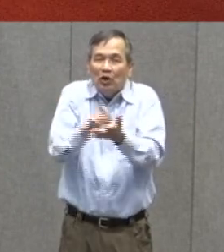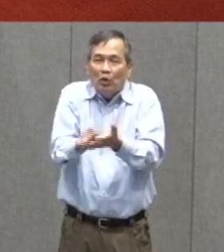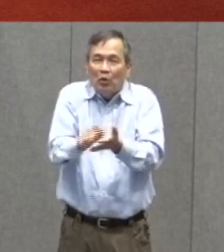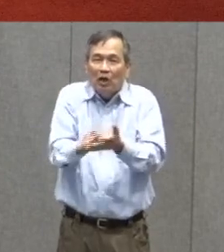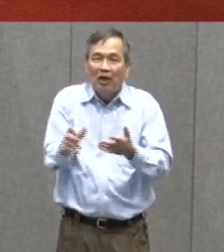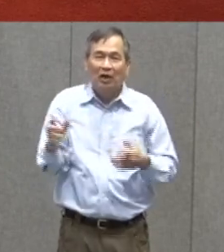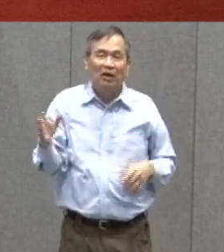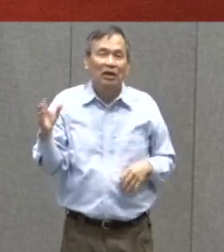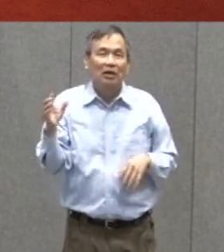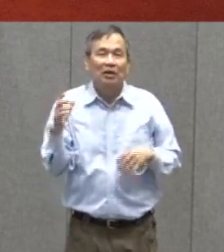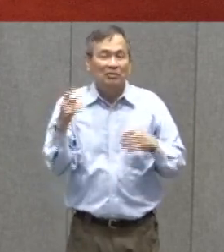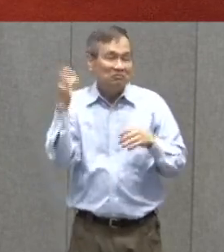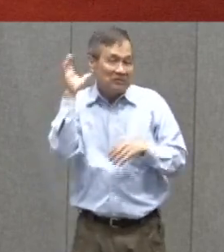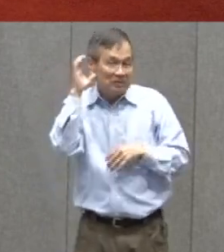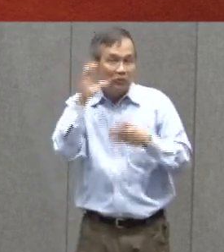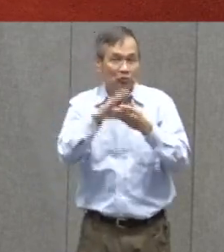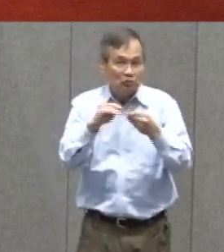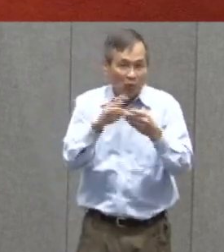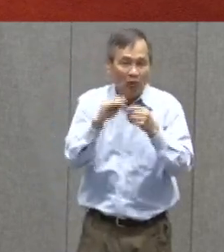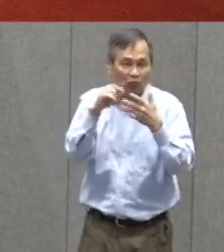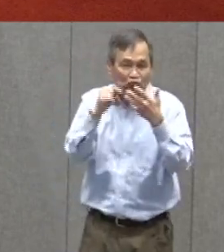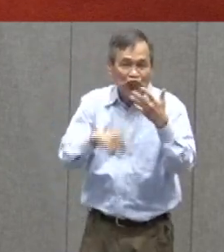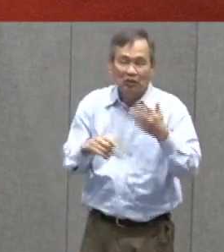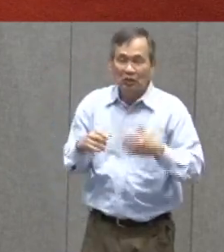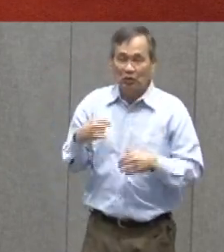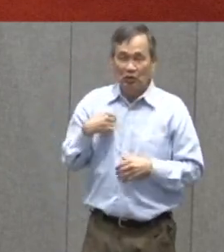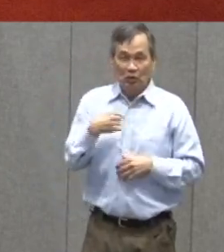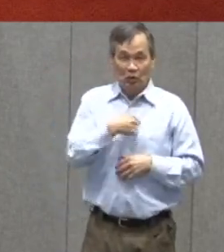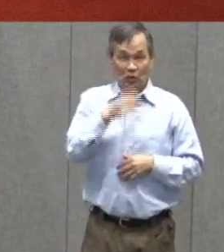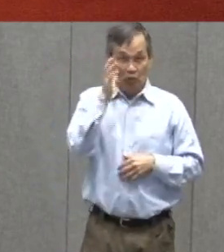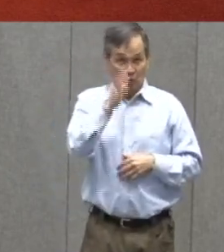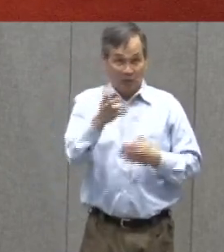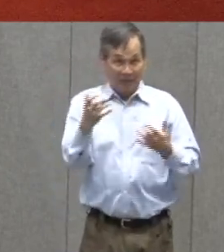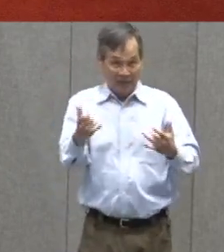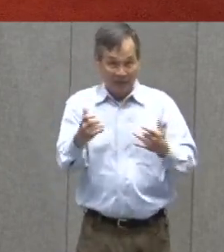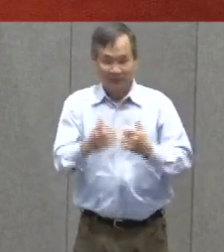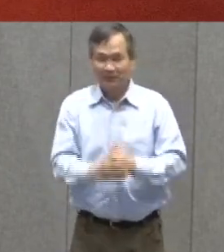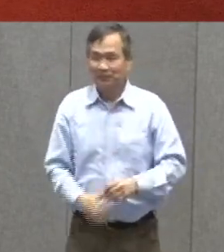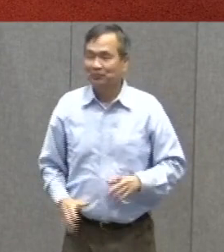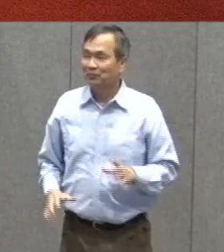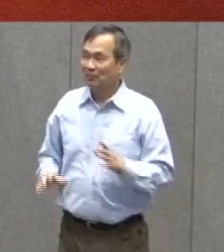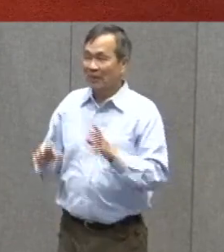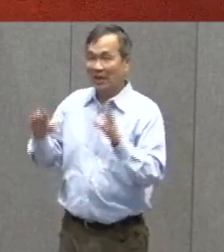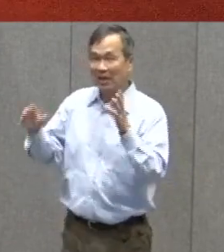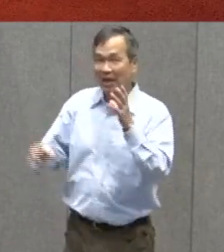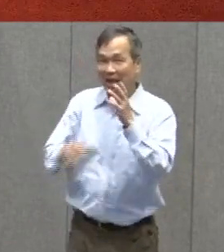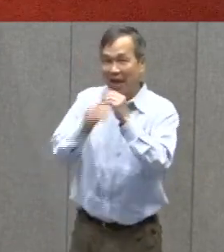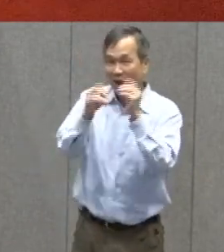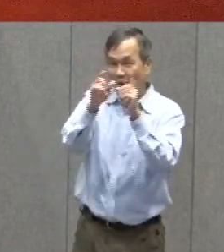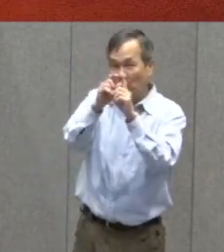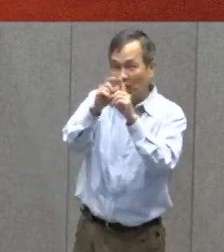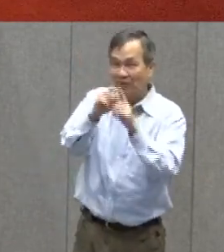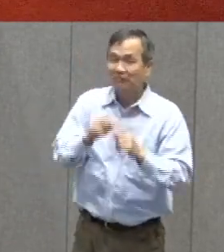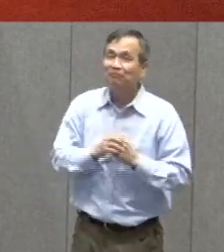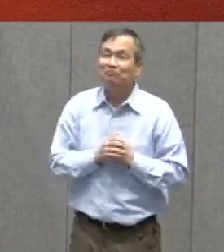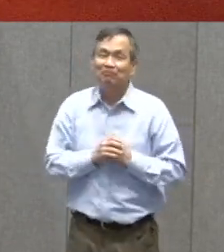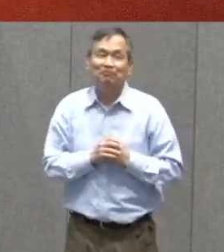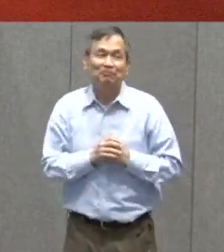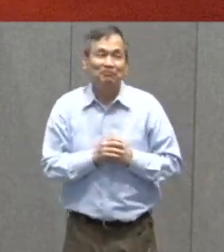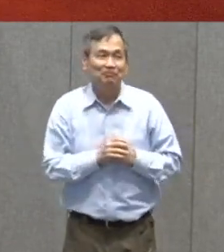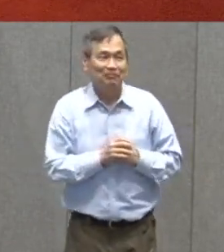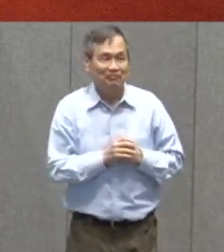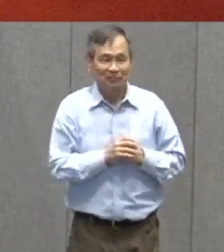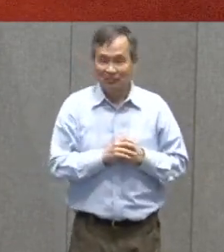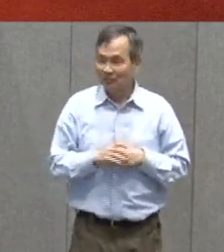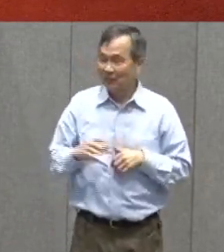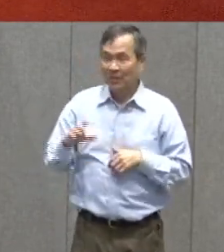aloud, and so forth. So we will be now adding the words. The first word would